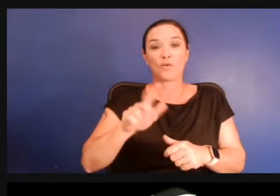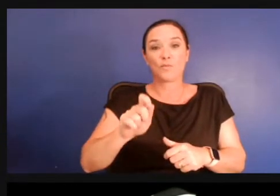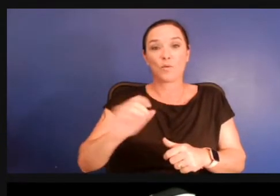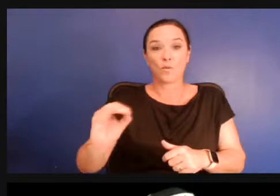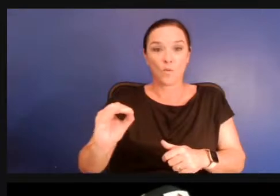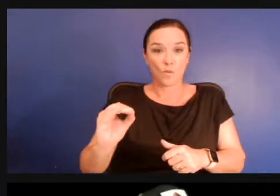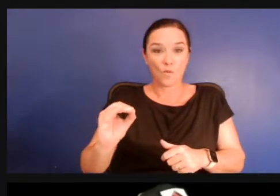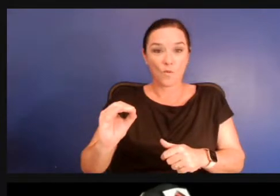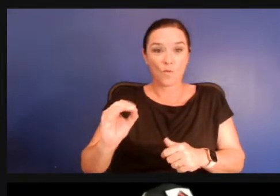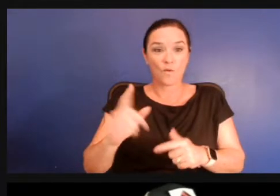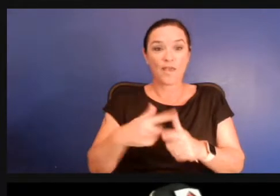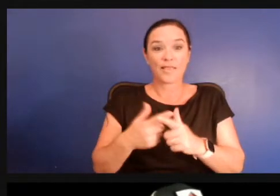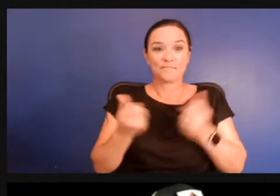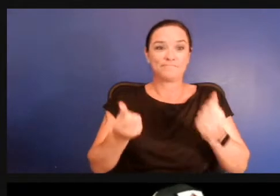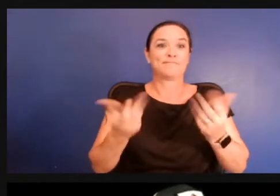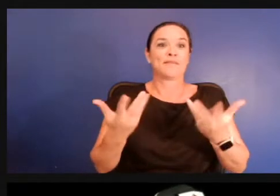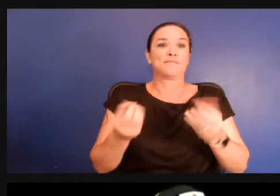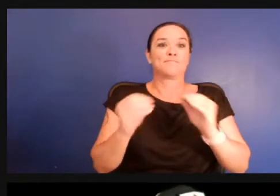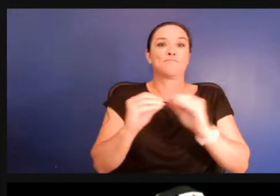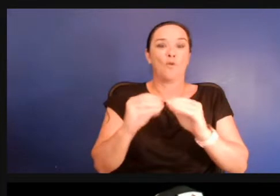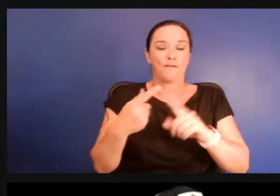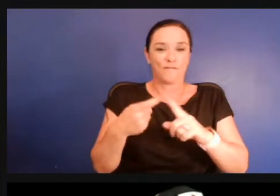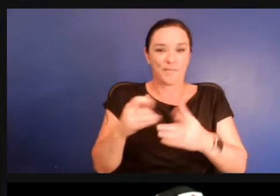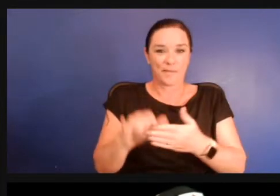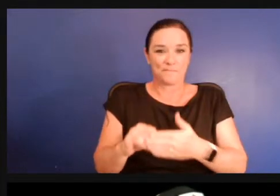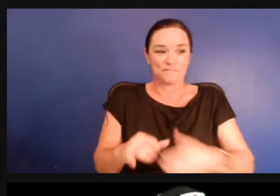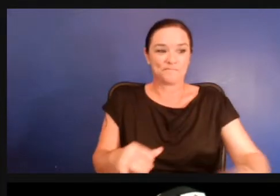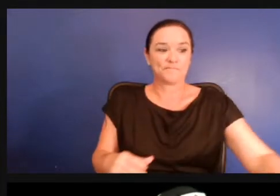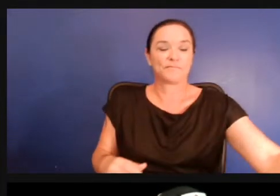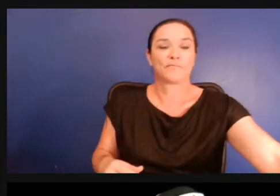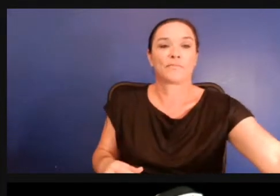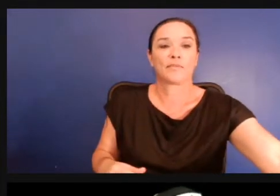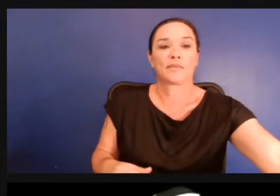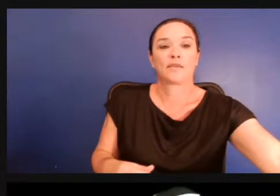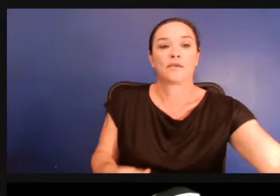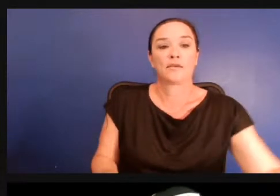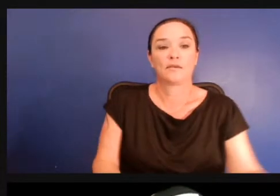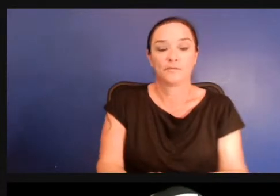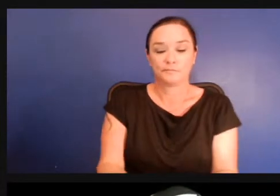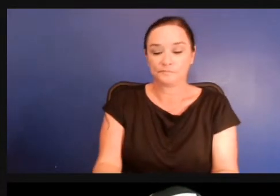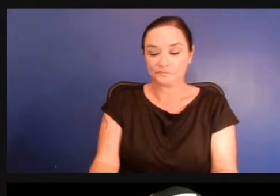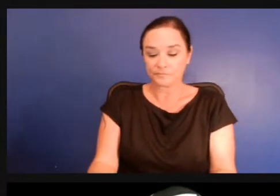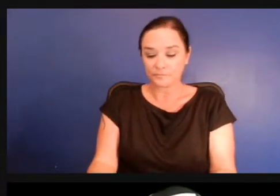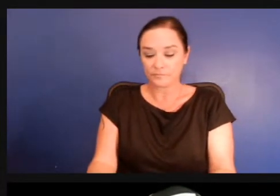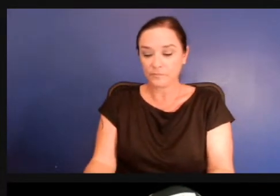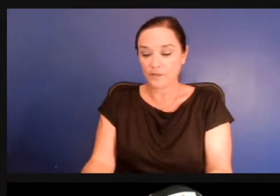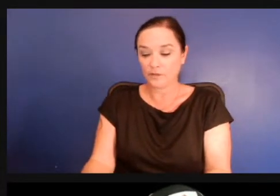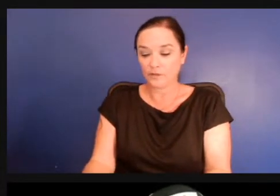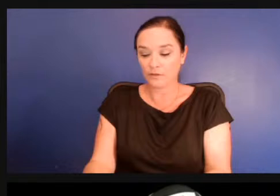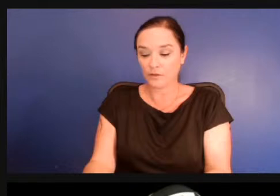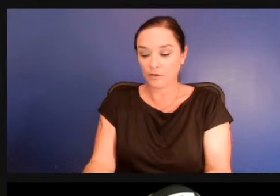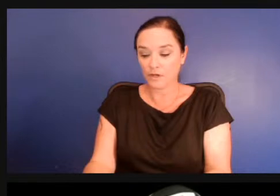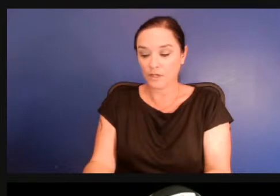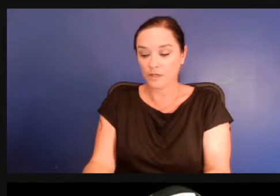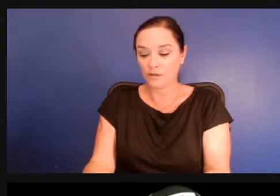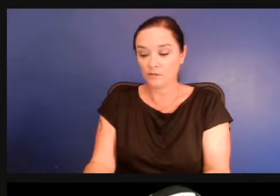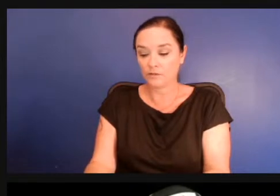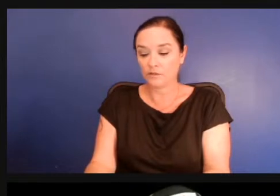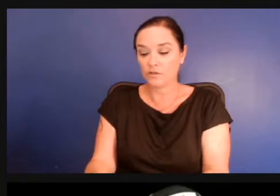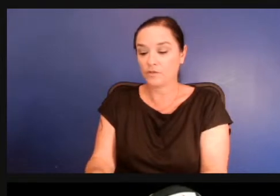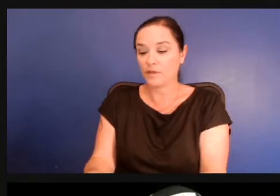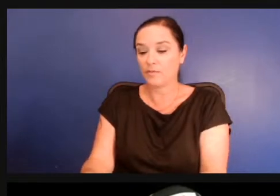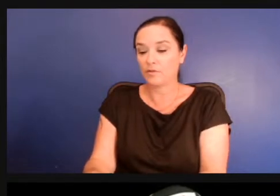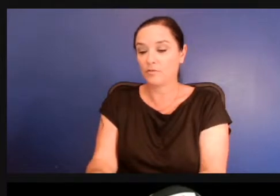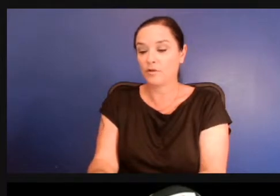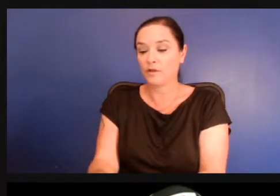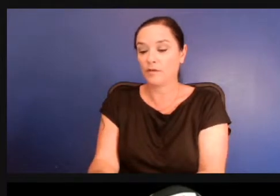and lots more are going down from there. And so lots of events, all under Pāhala. You can't even see the word